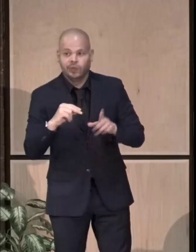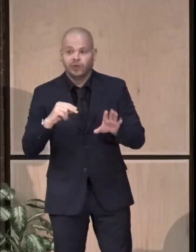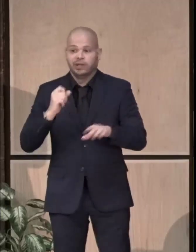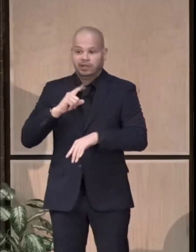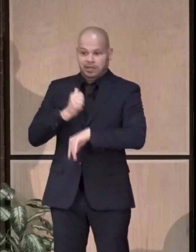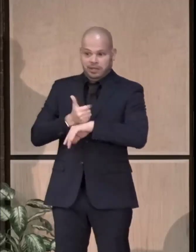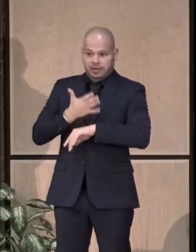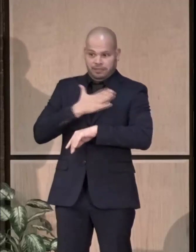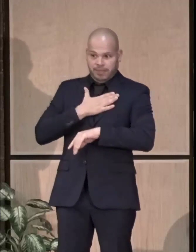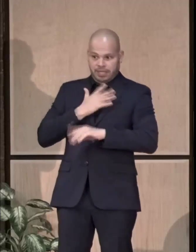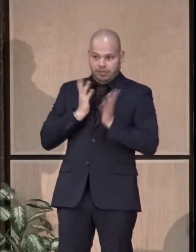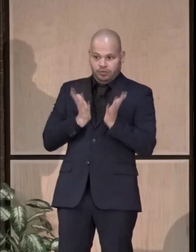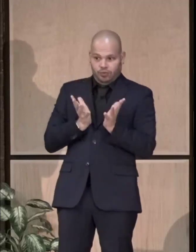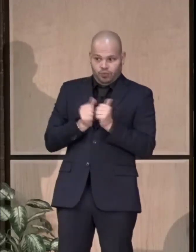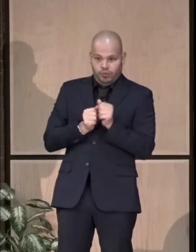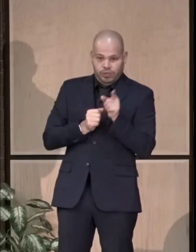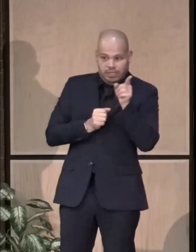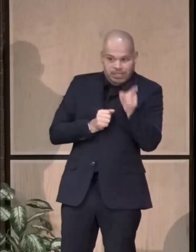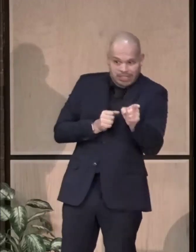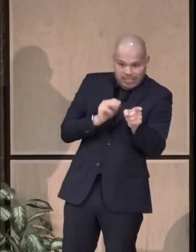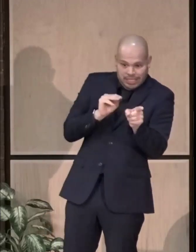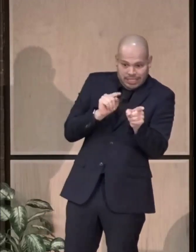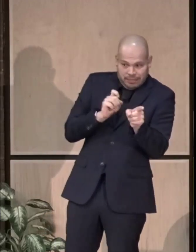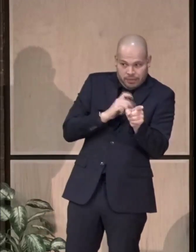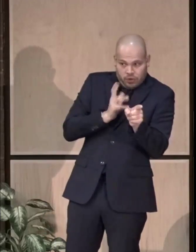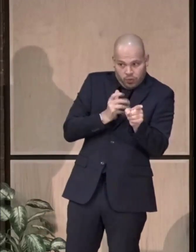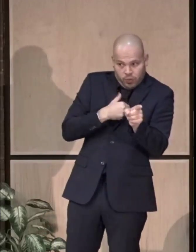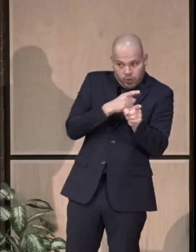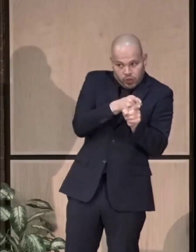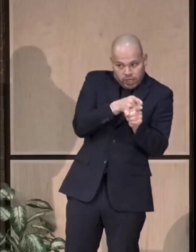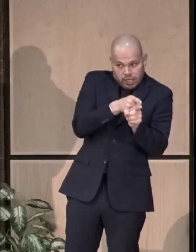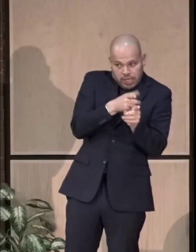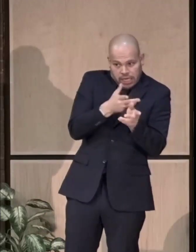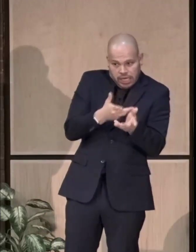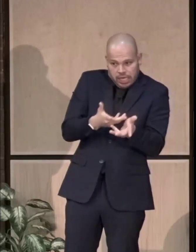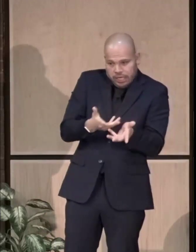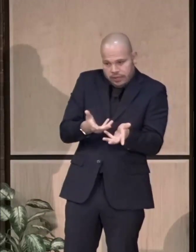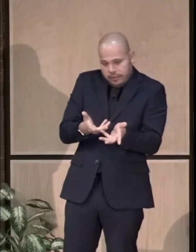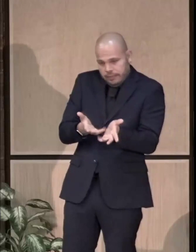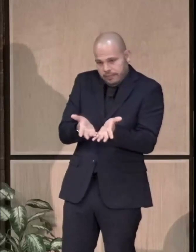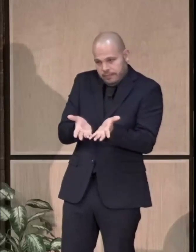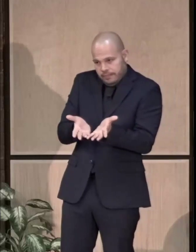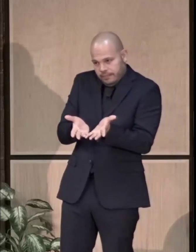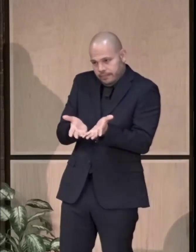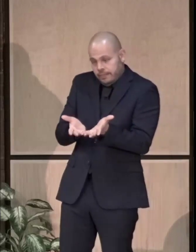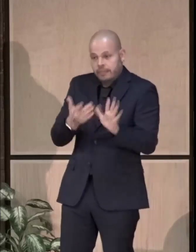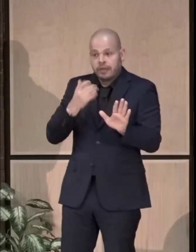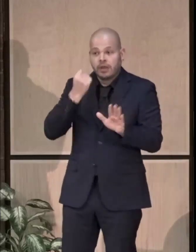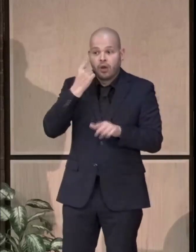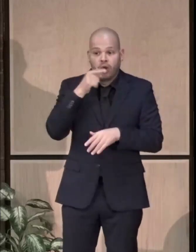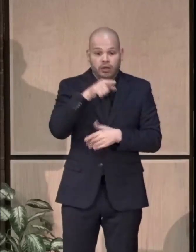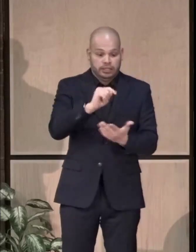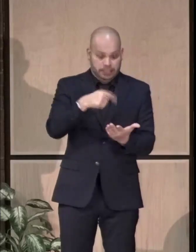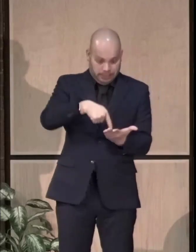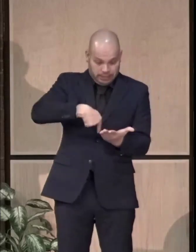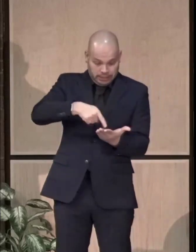conversation with First Sergeant, that I see that it states in his text messages,